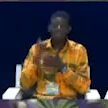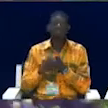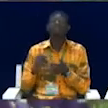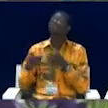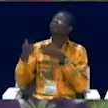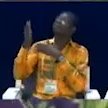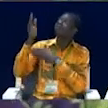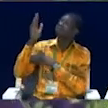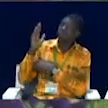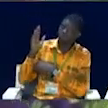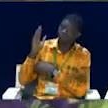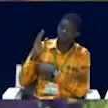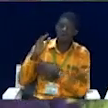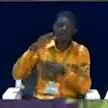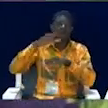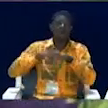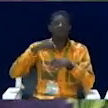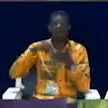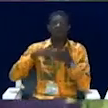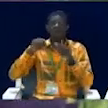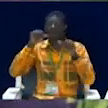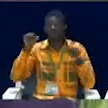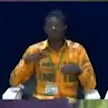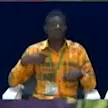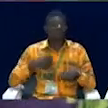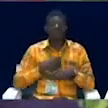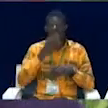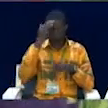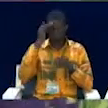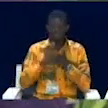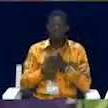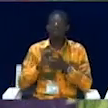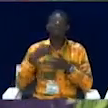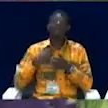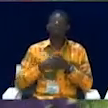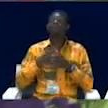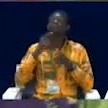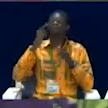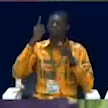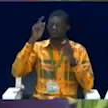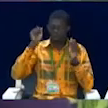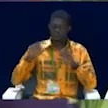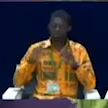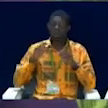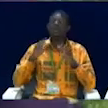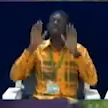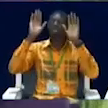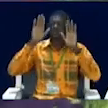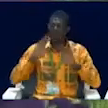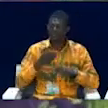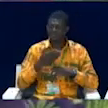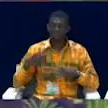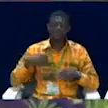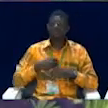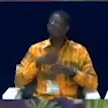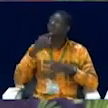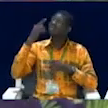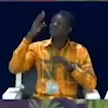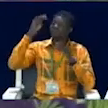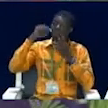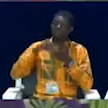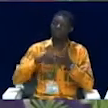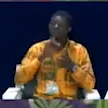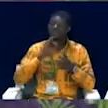said, God, on this altar, we know you are going to do marvelous things. And we told him that this is